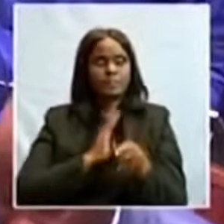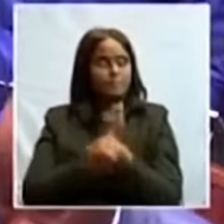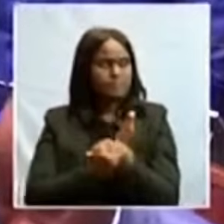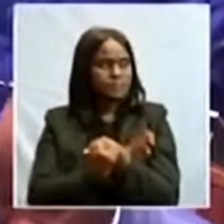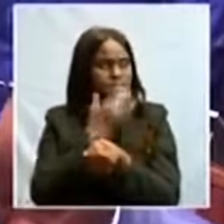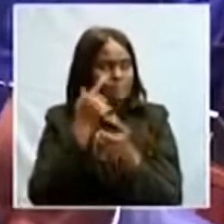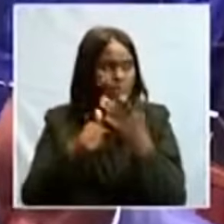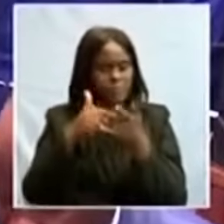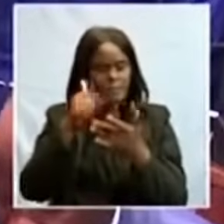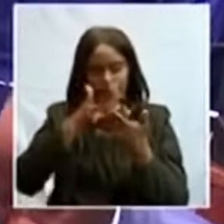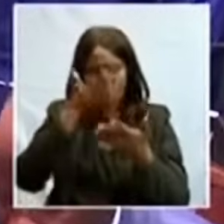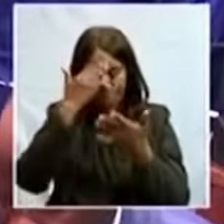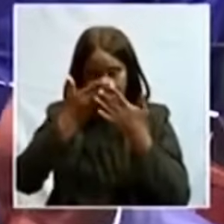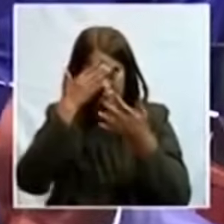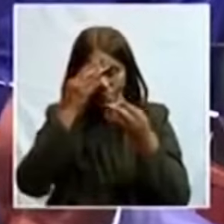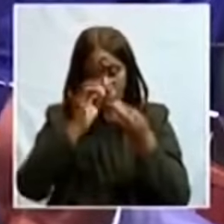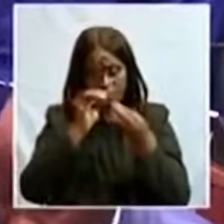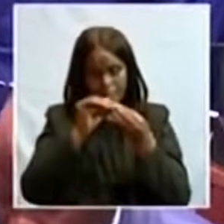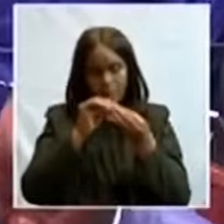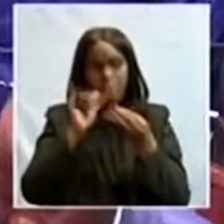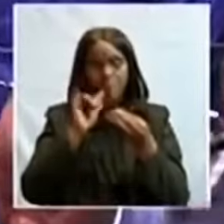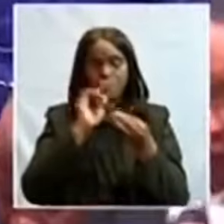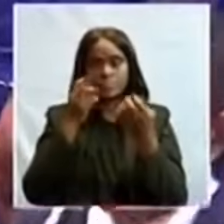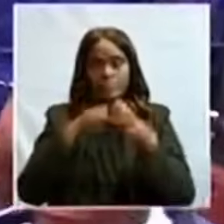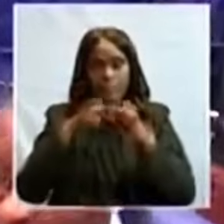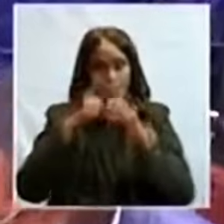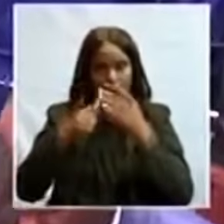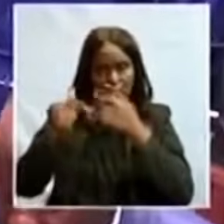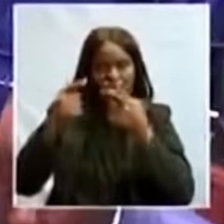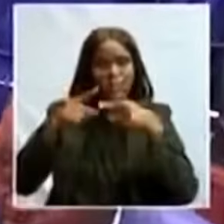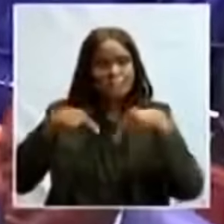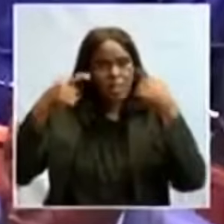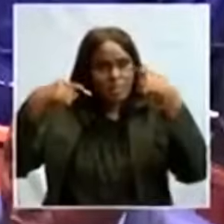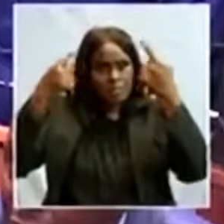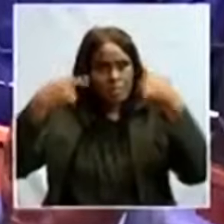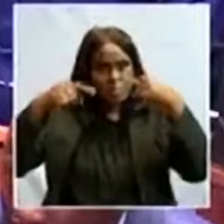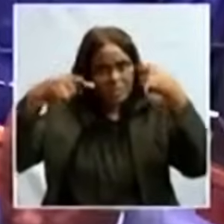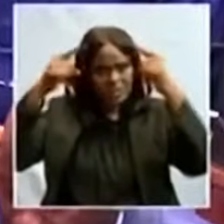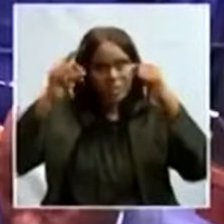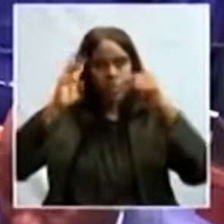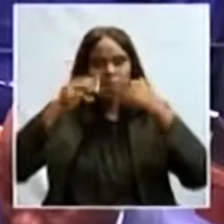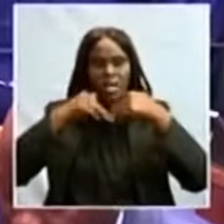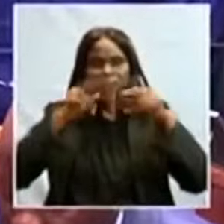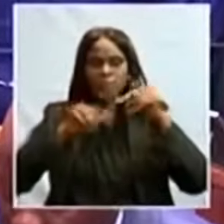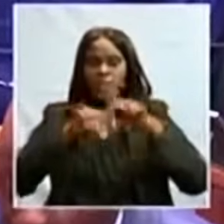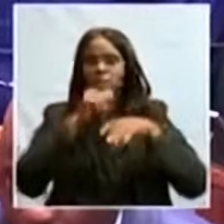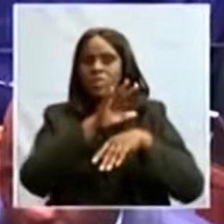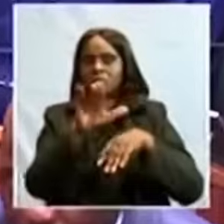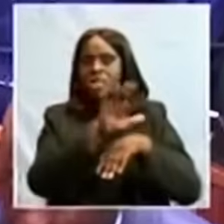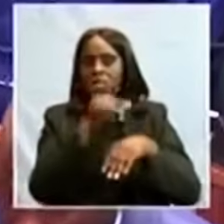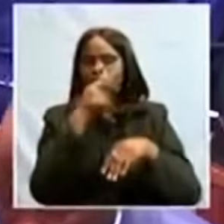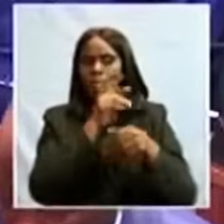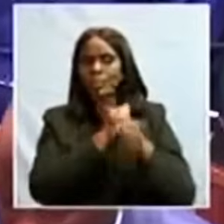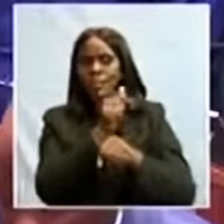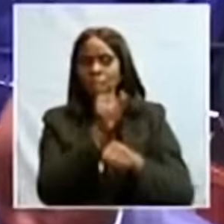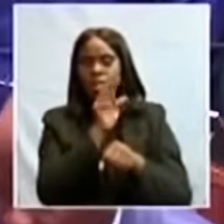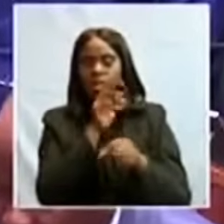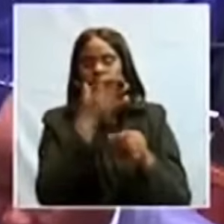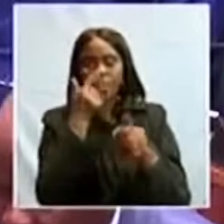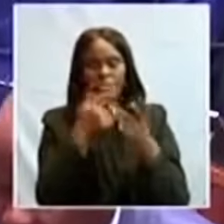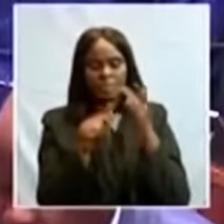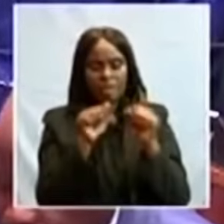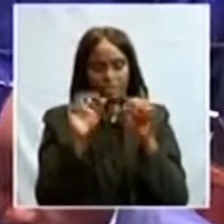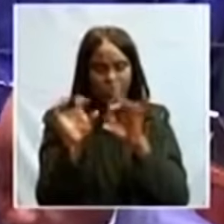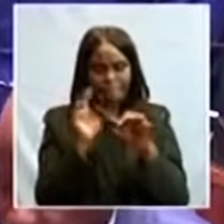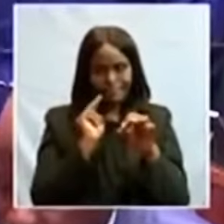take a lift to this, that even as she succeeds, there will be people out there who will be criticizing. The best we can do